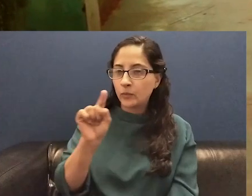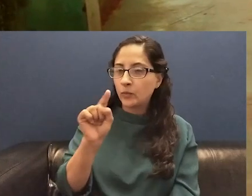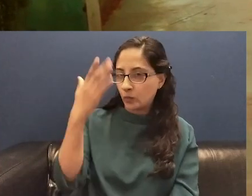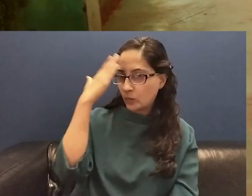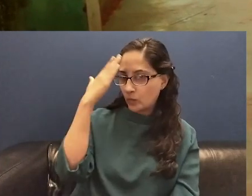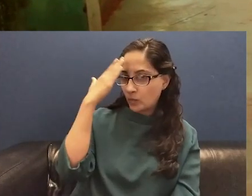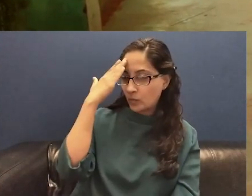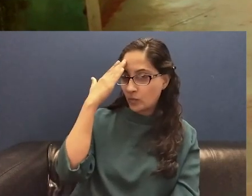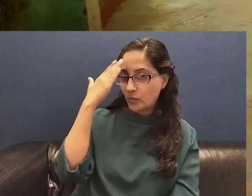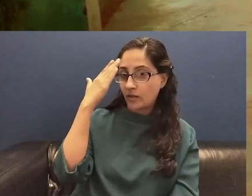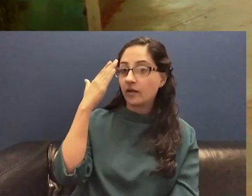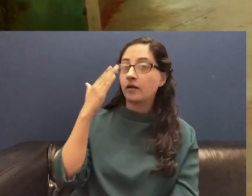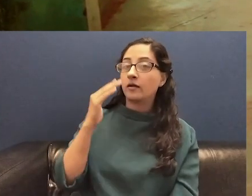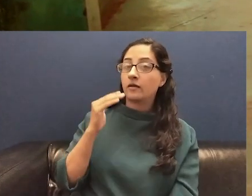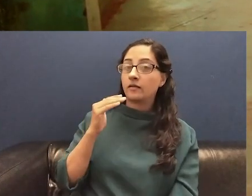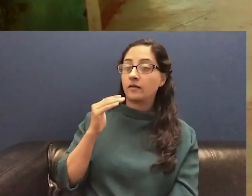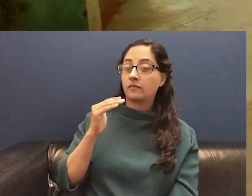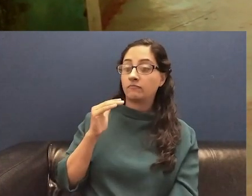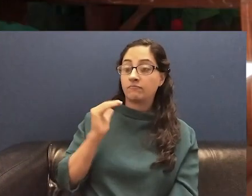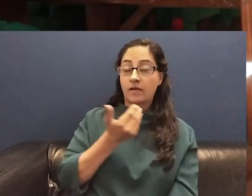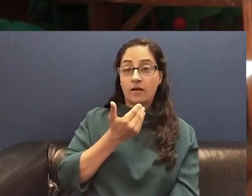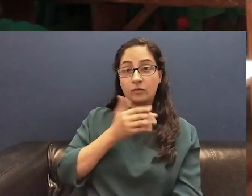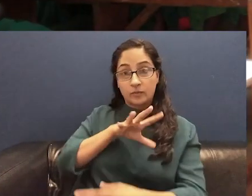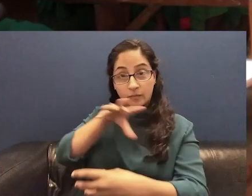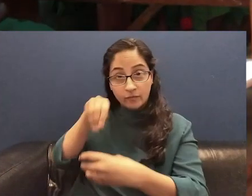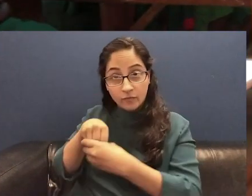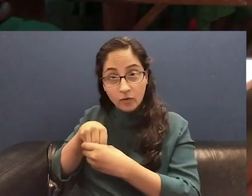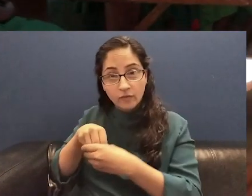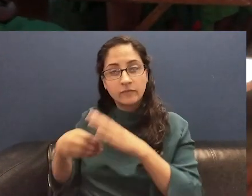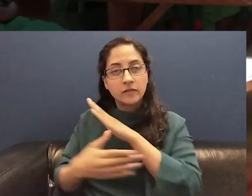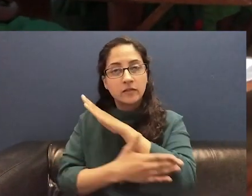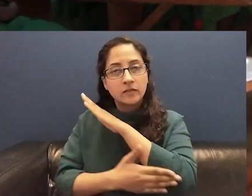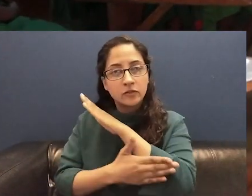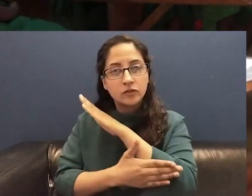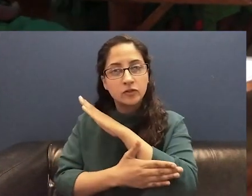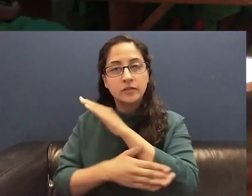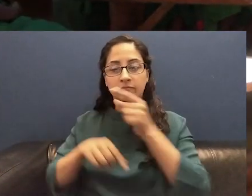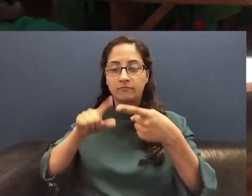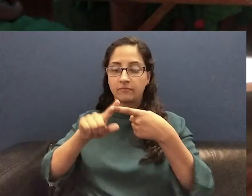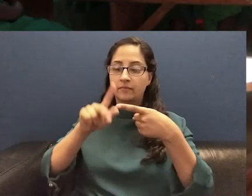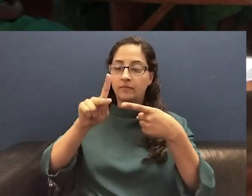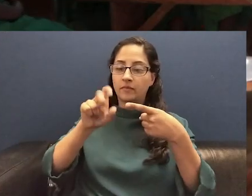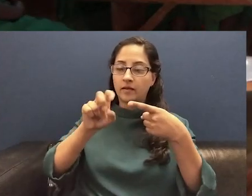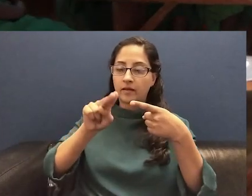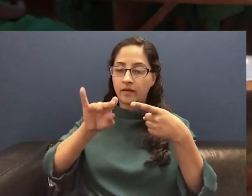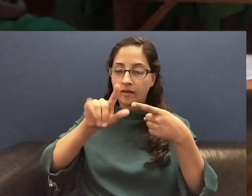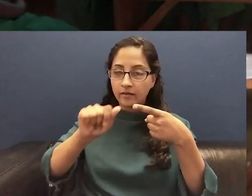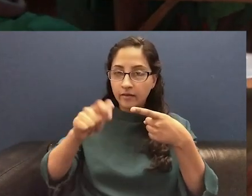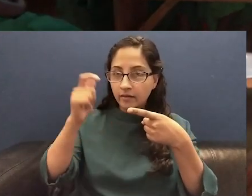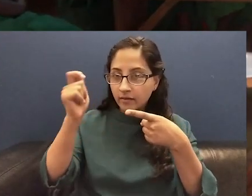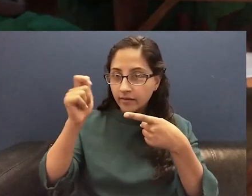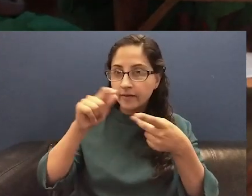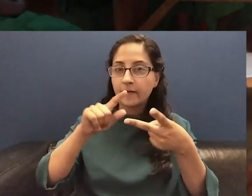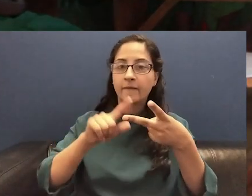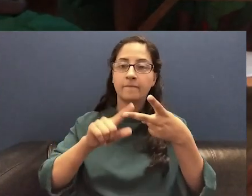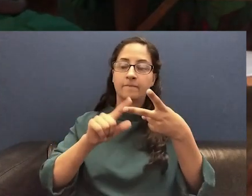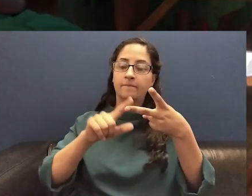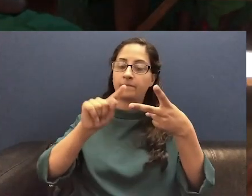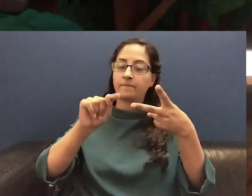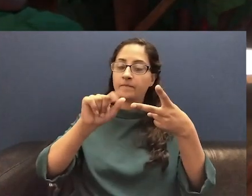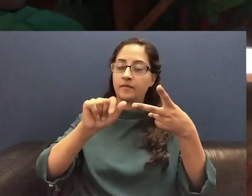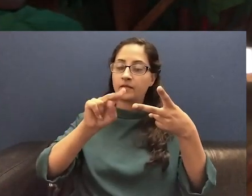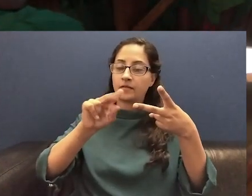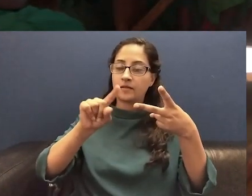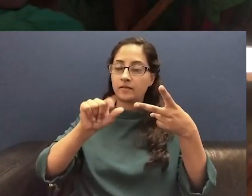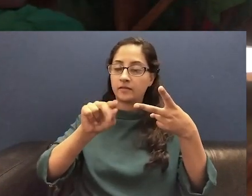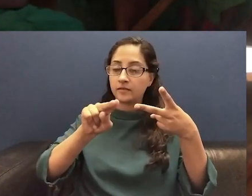in Tanzania, in Uganda, even in Mozambique has been a long, long part of our work,